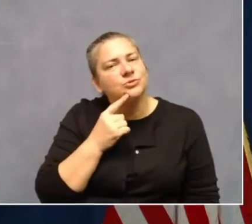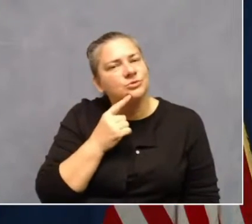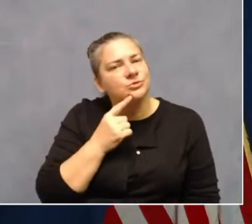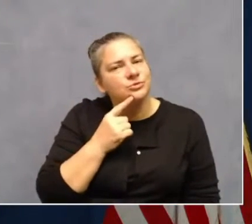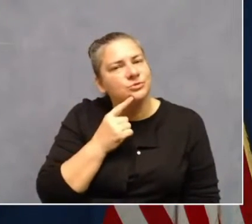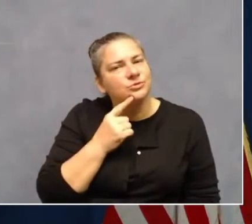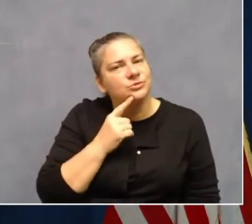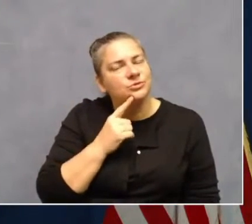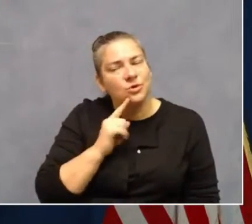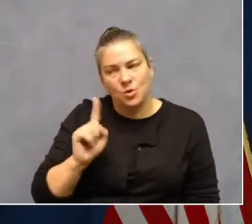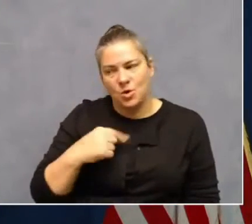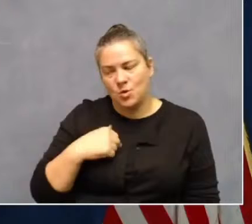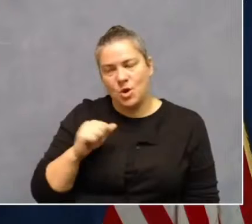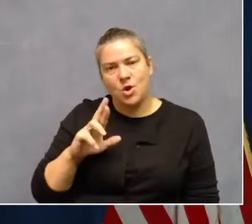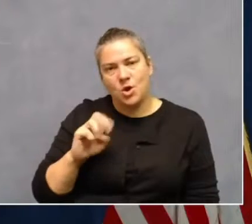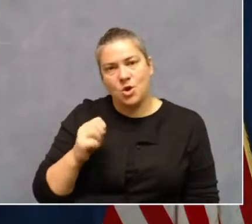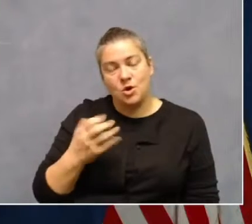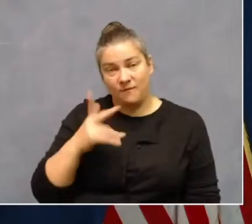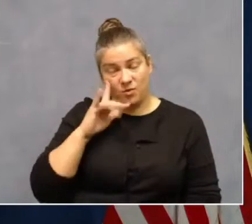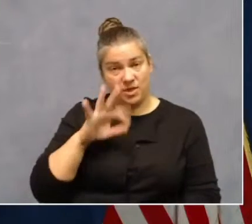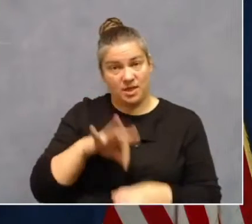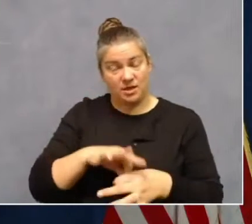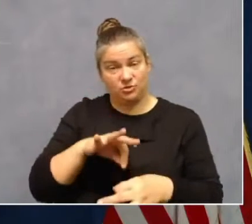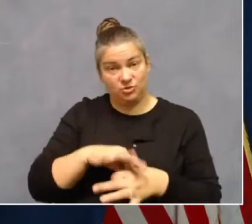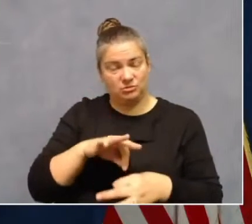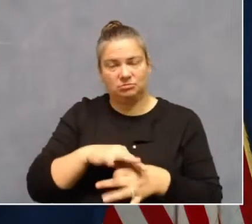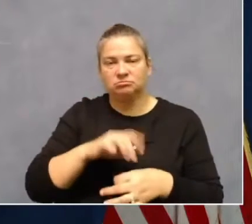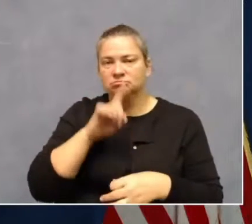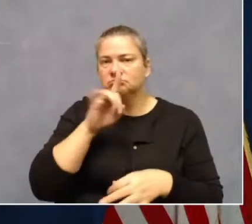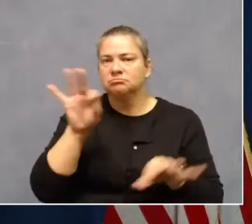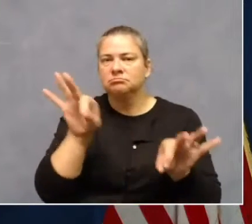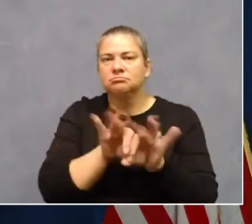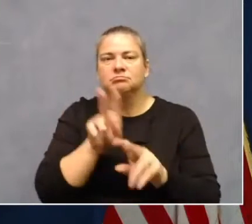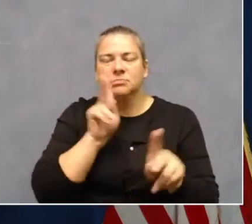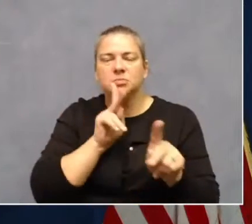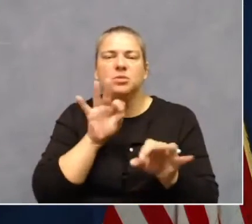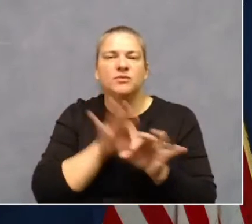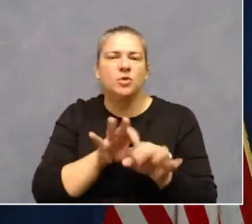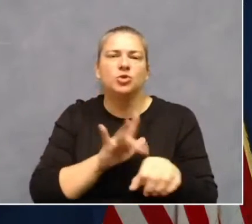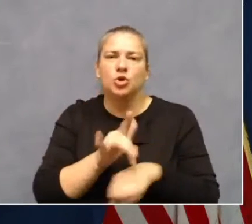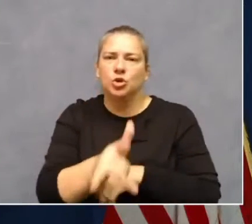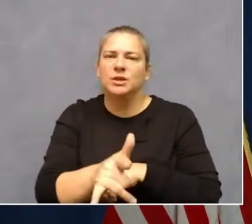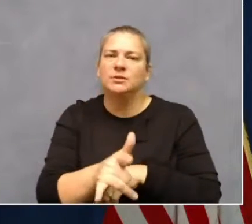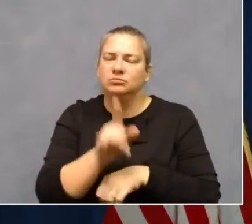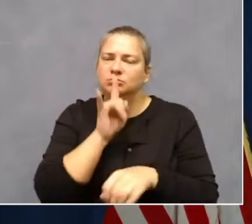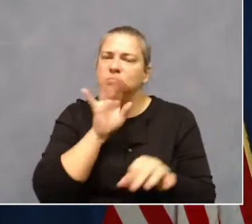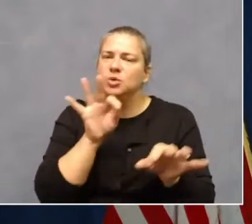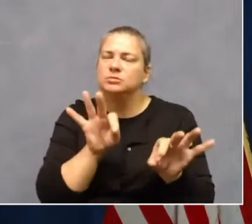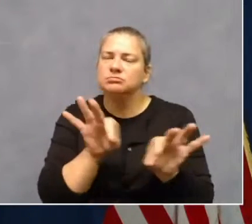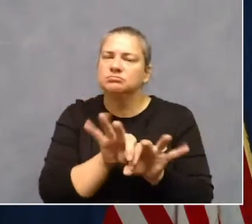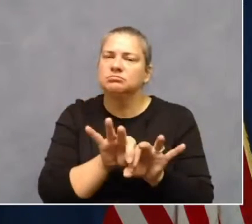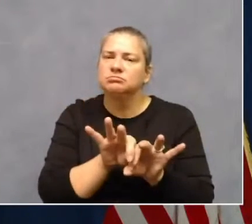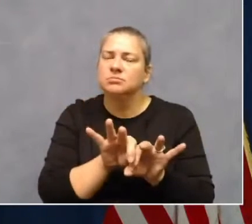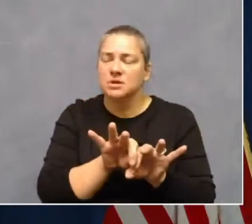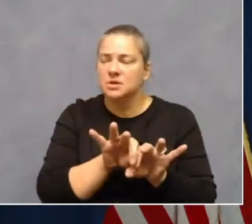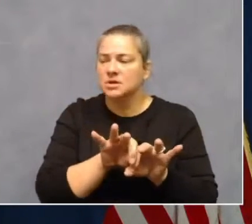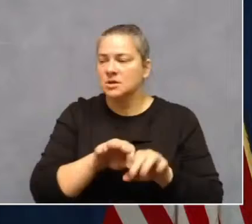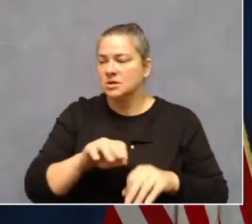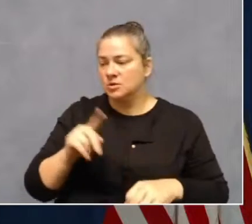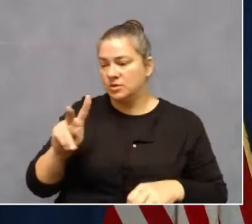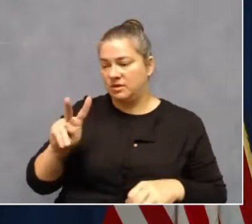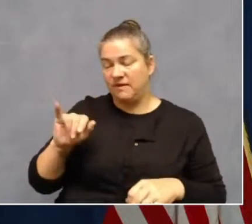seen. But for the election, it's really important that people vote early at this point. With where the virus